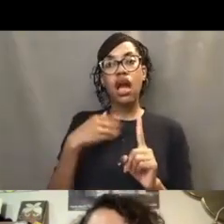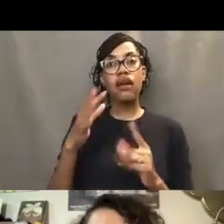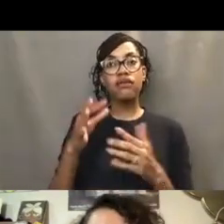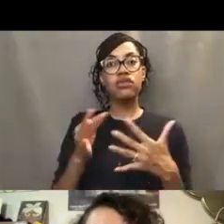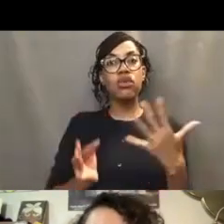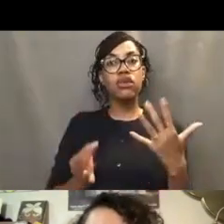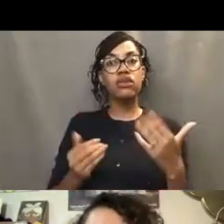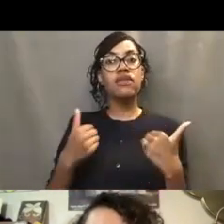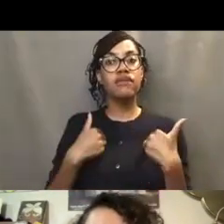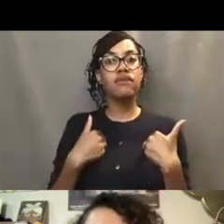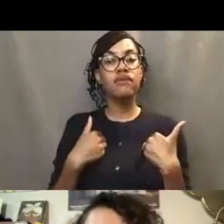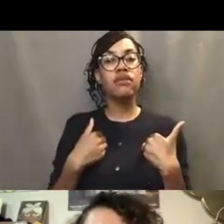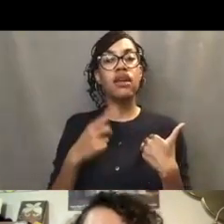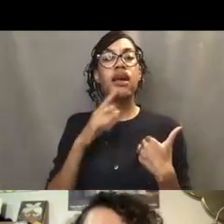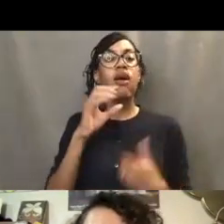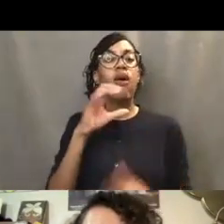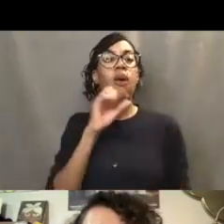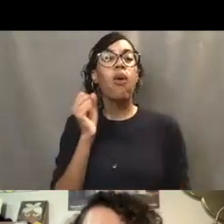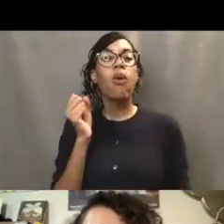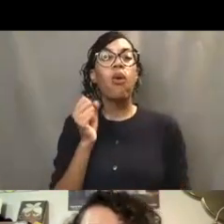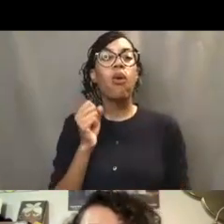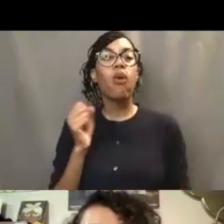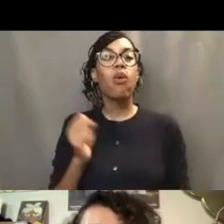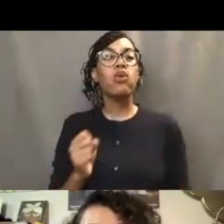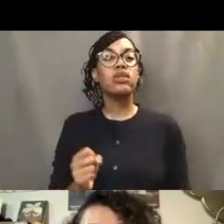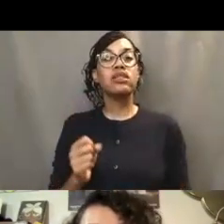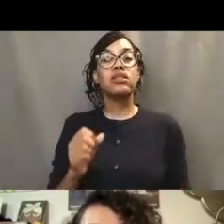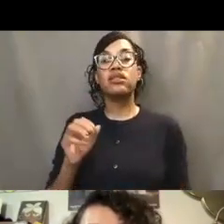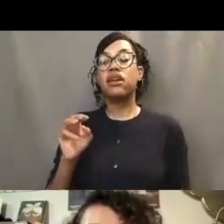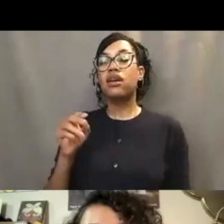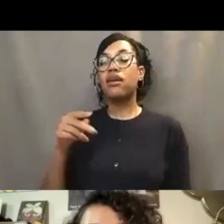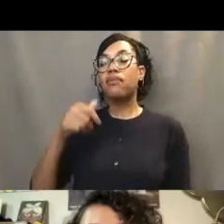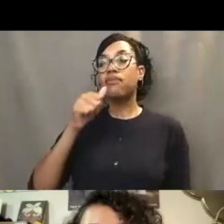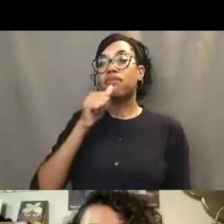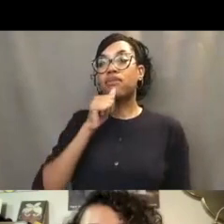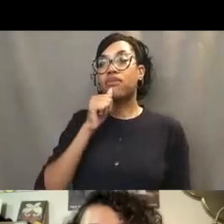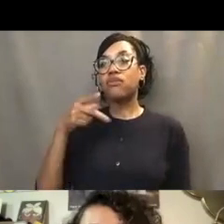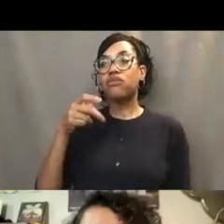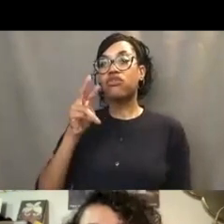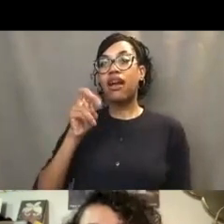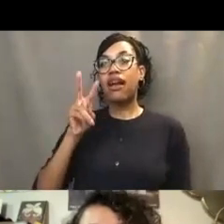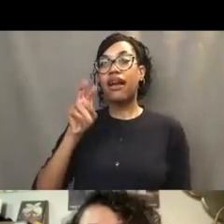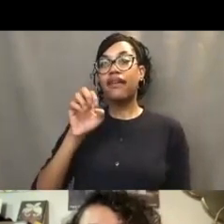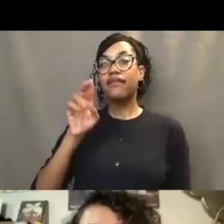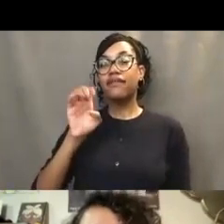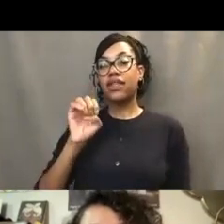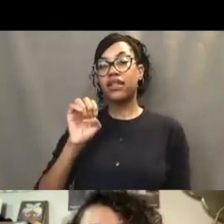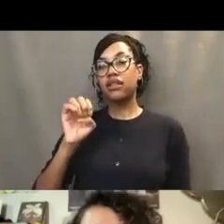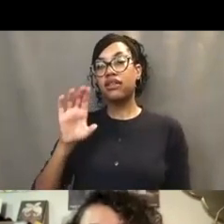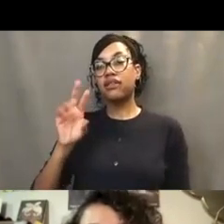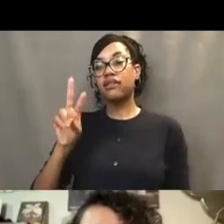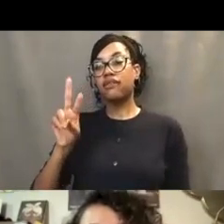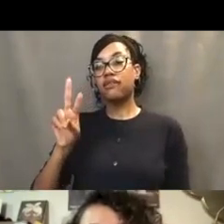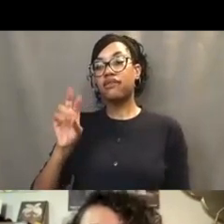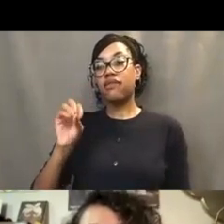voucher program in the country. UW-Milwaukee charter schools, the City of Milwaukee charter schools, and the